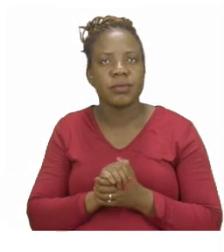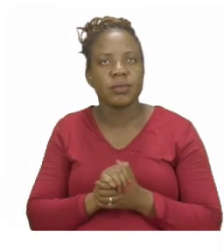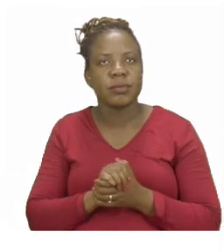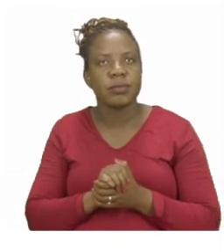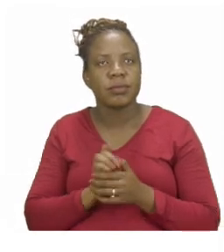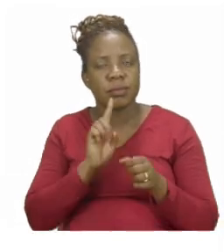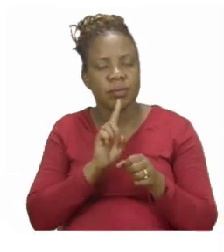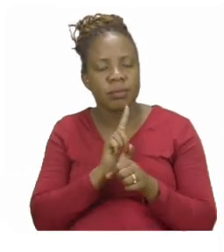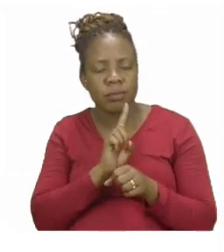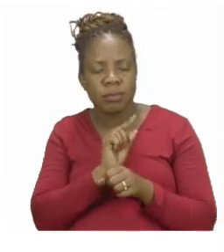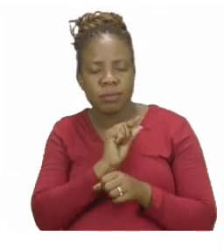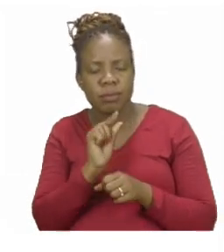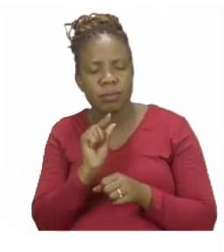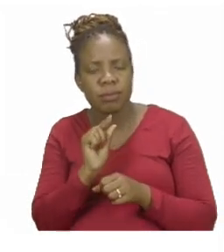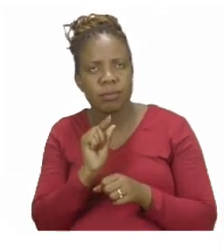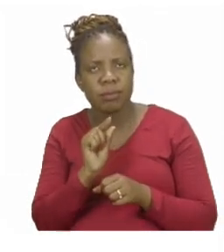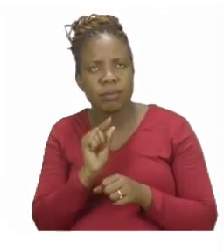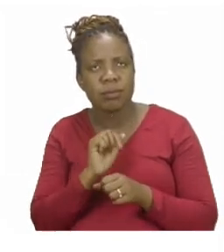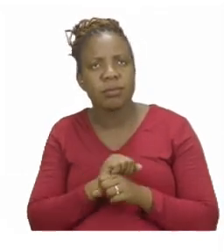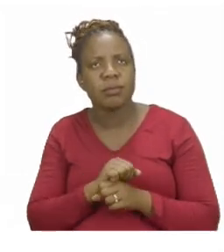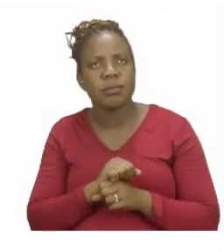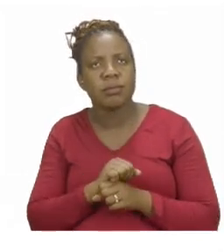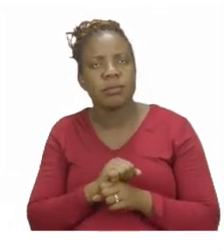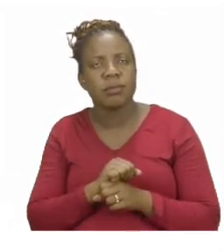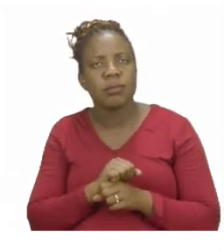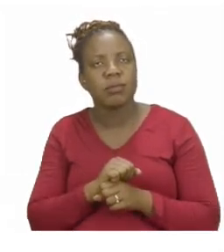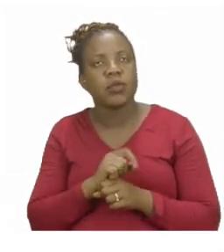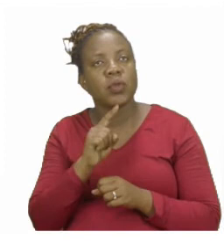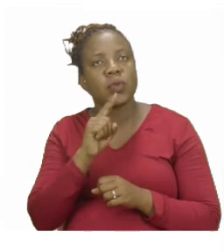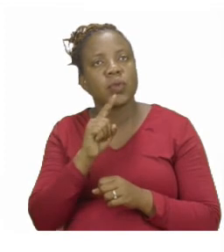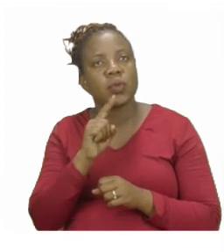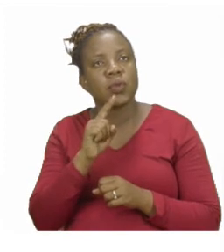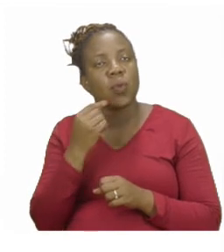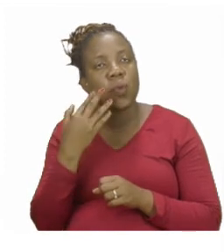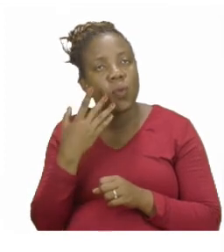word. The first question word is the word when.